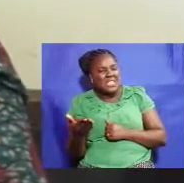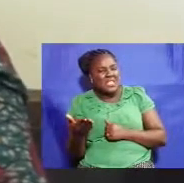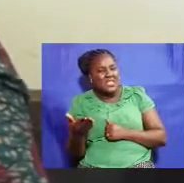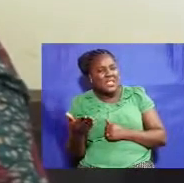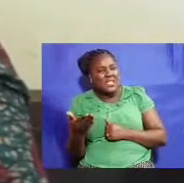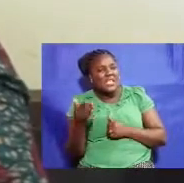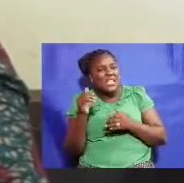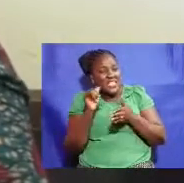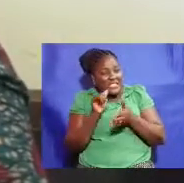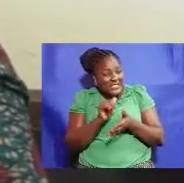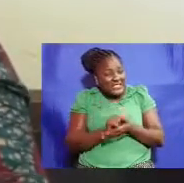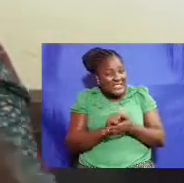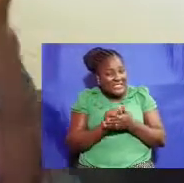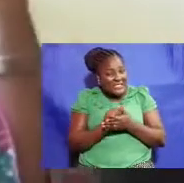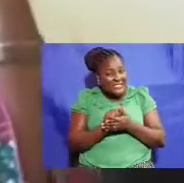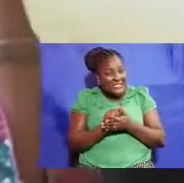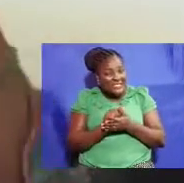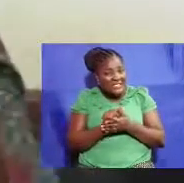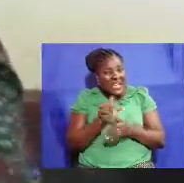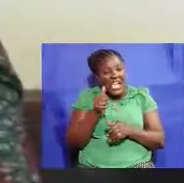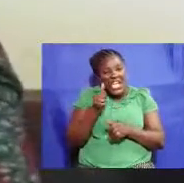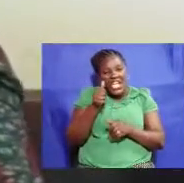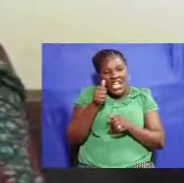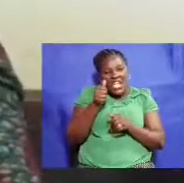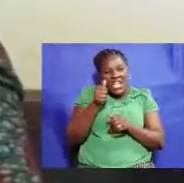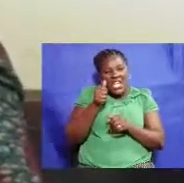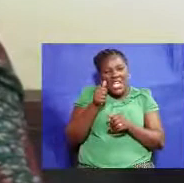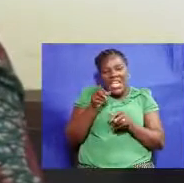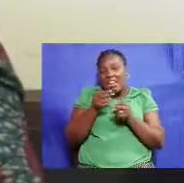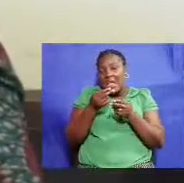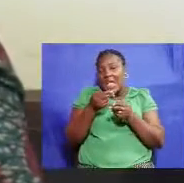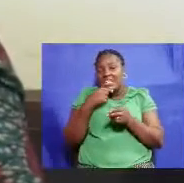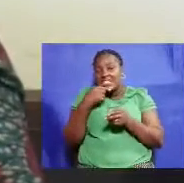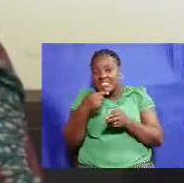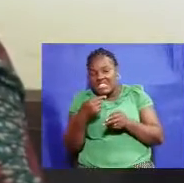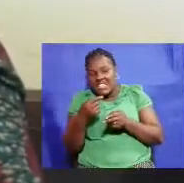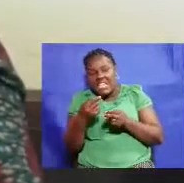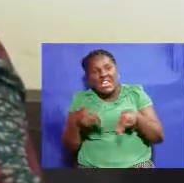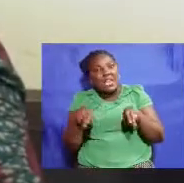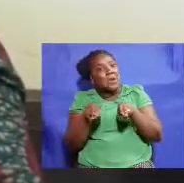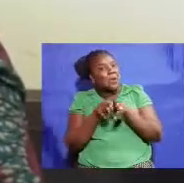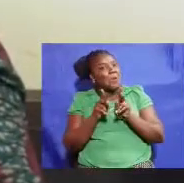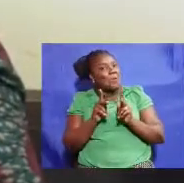that a quote-unquote a normal human being can do,